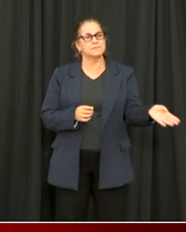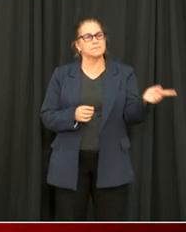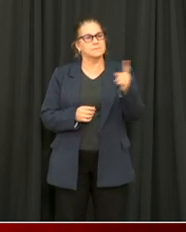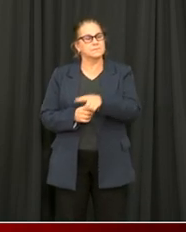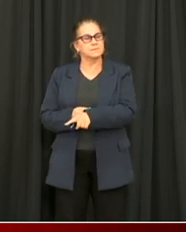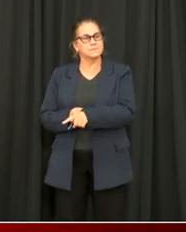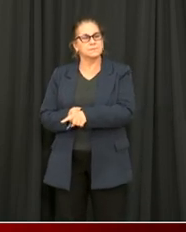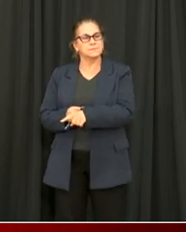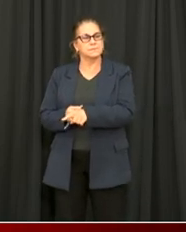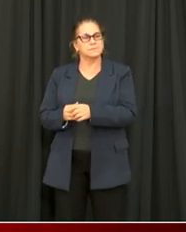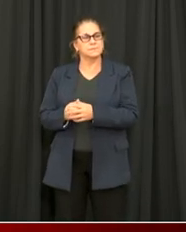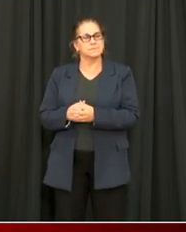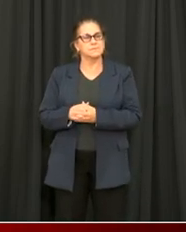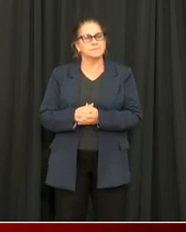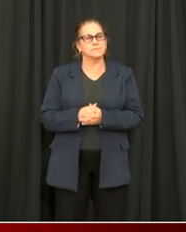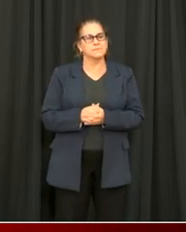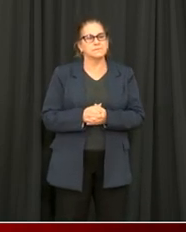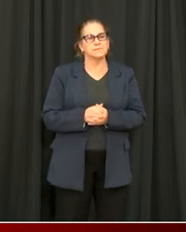putting on the